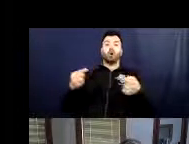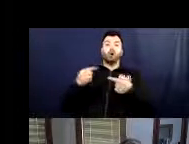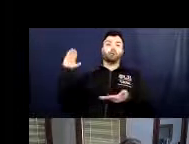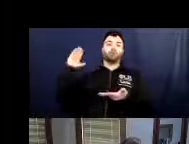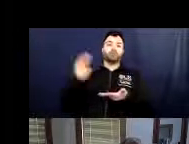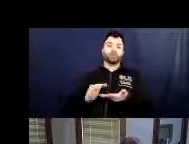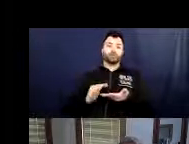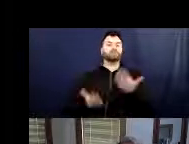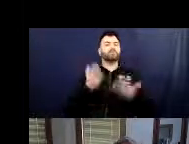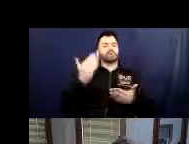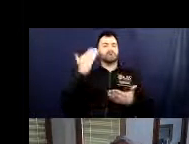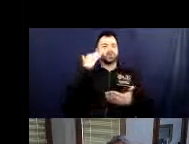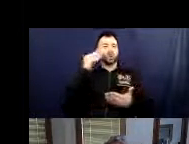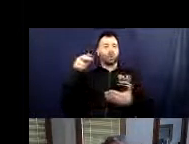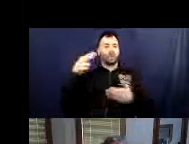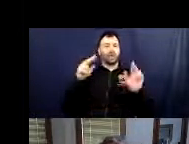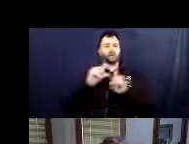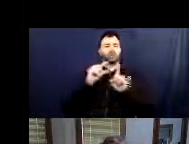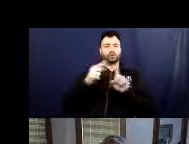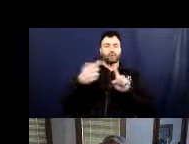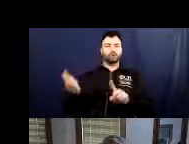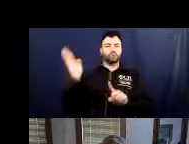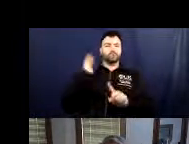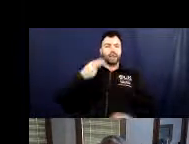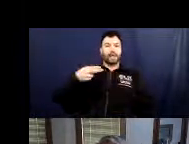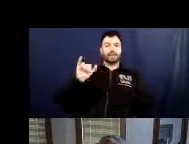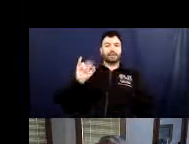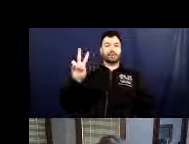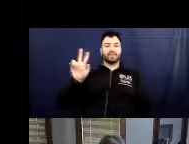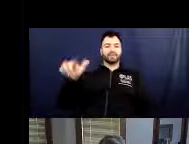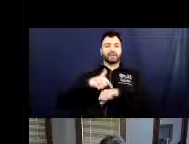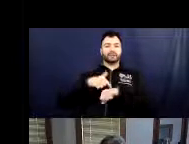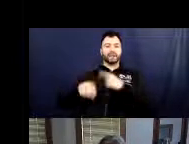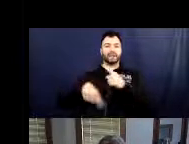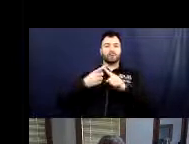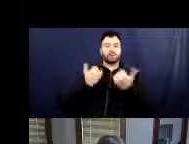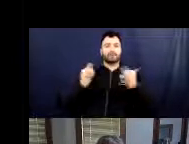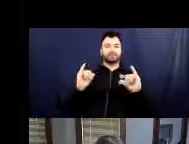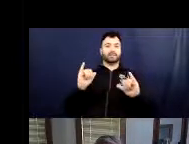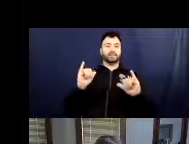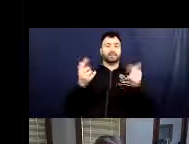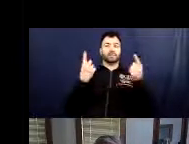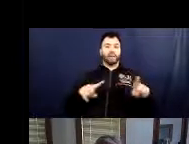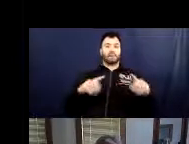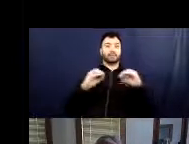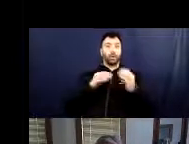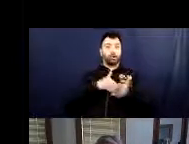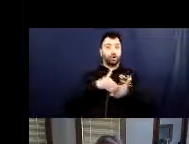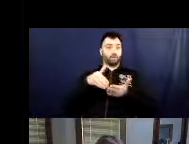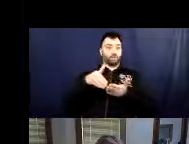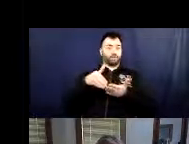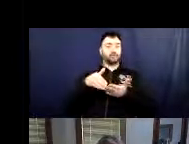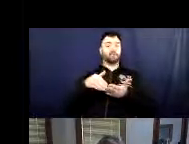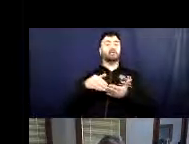HIV early on when HIV was being transferred and transmitted between people who are injection